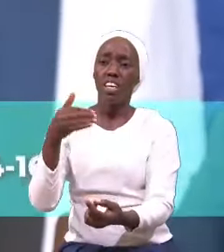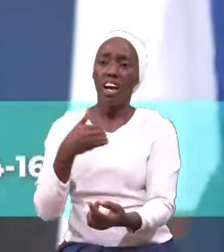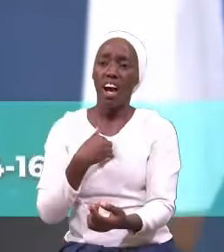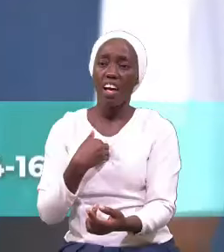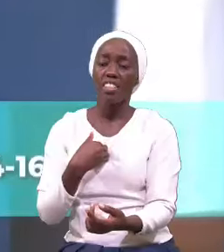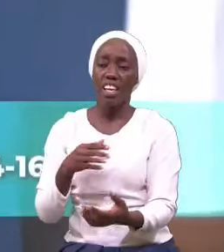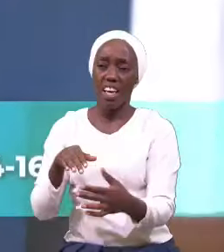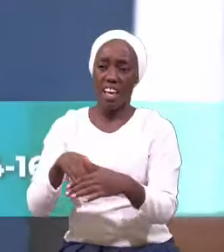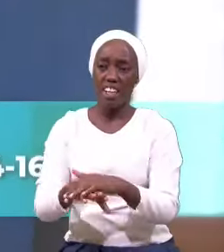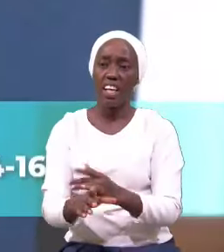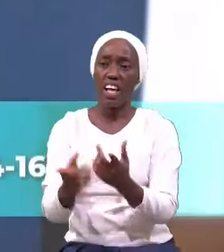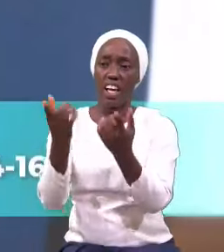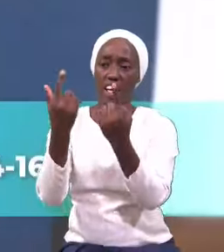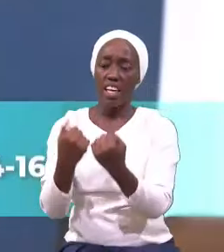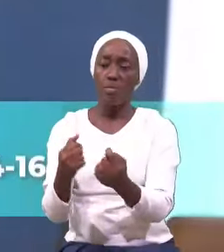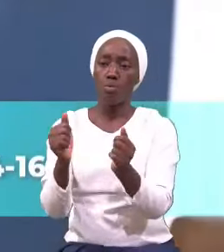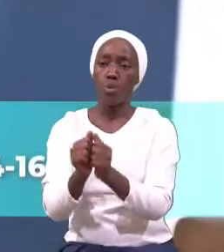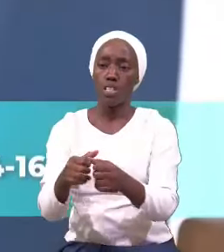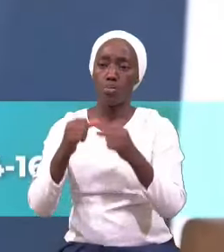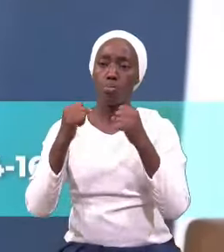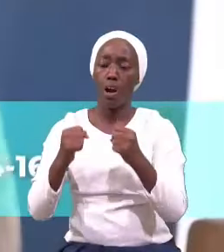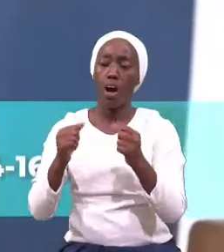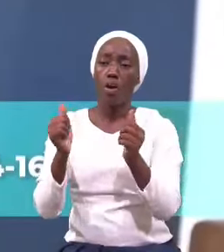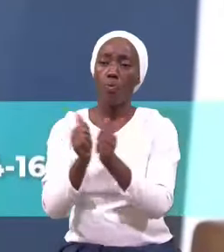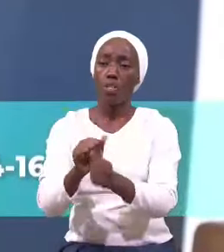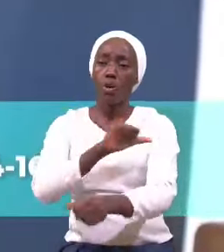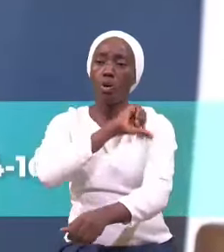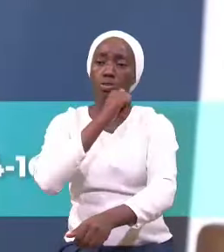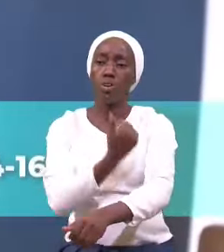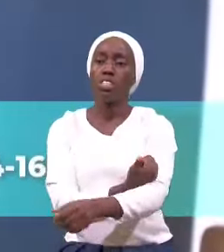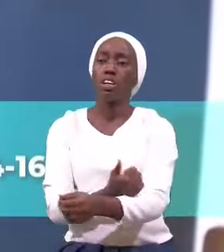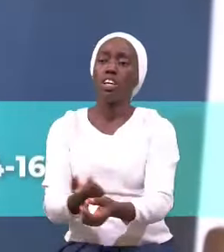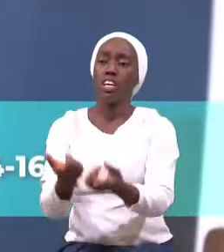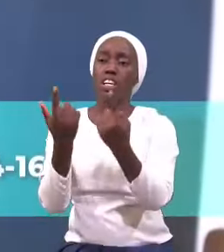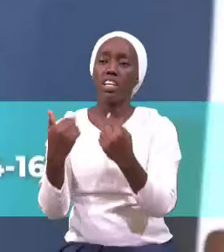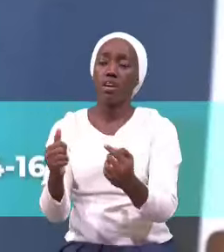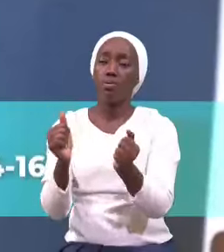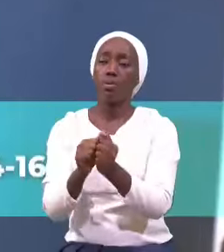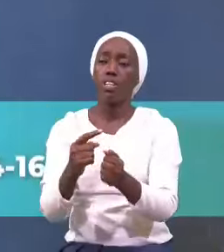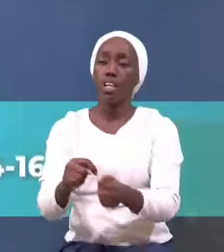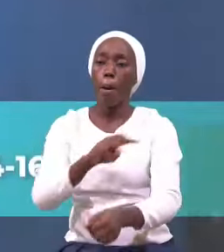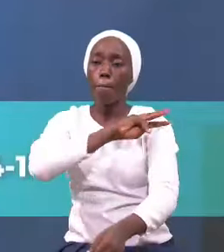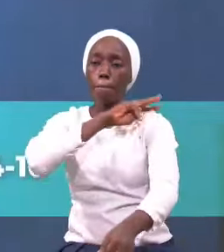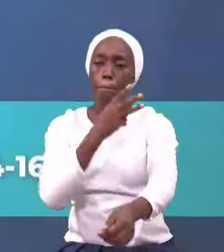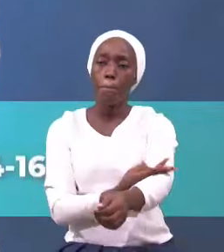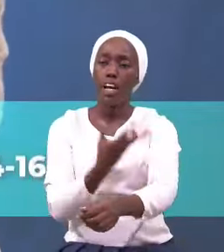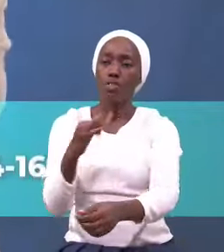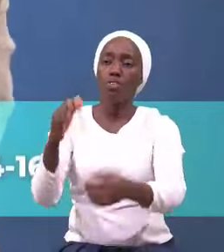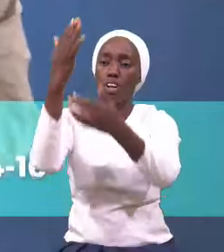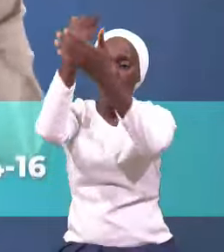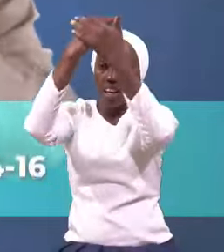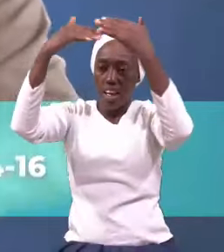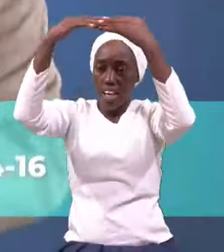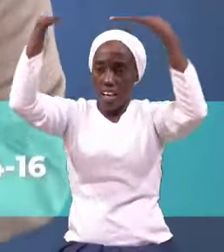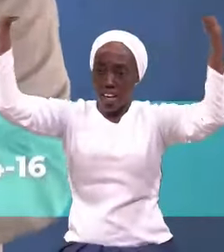came with power. He came with authority. He came with the might of heaven. Abandon